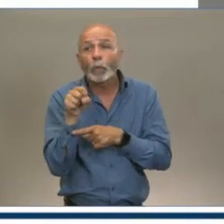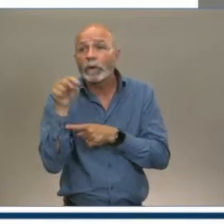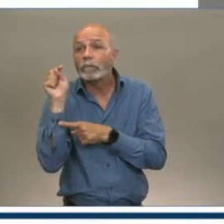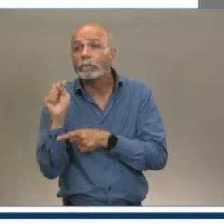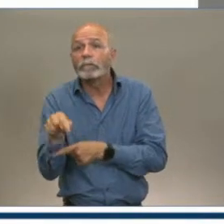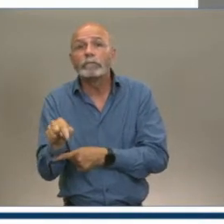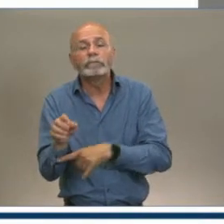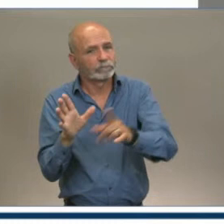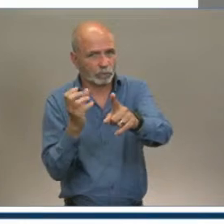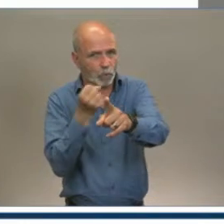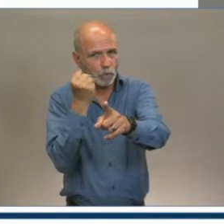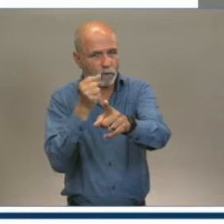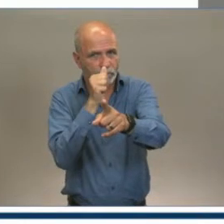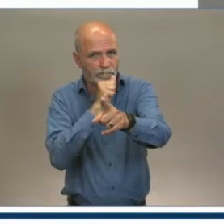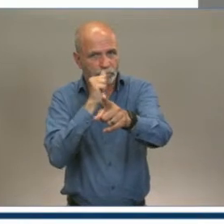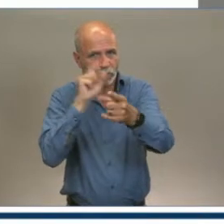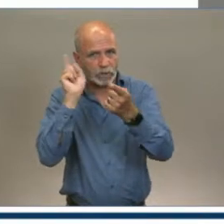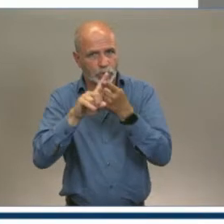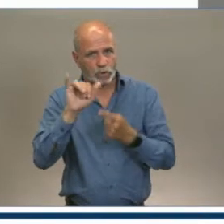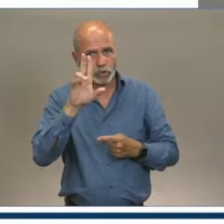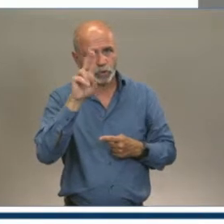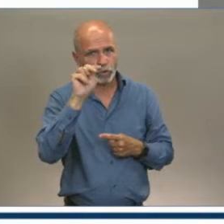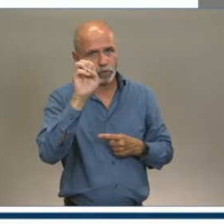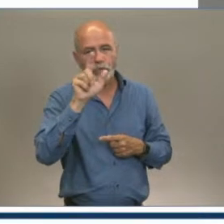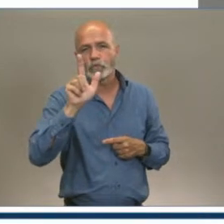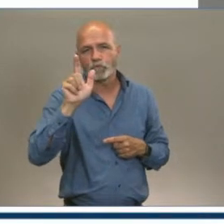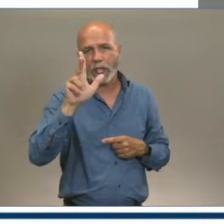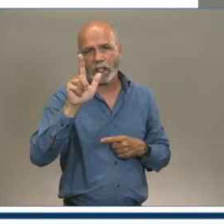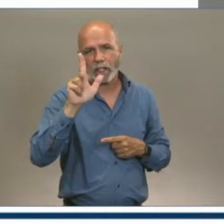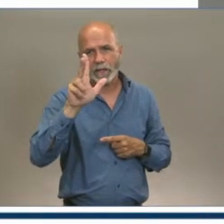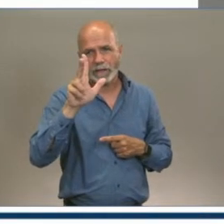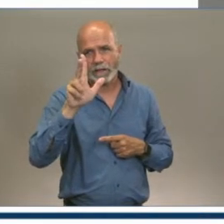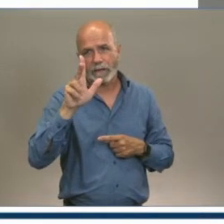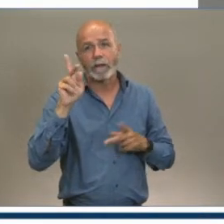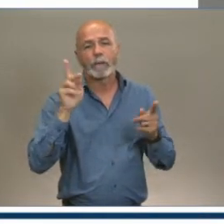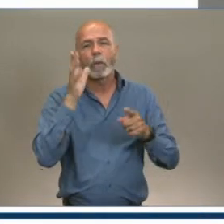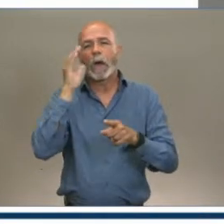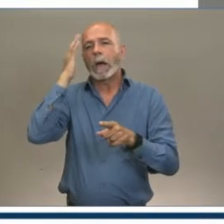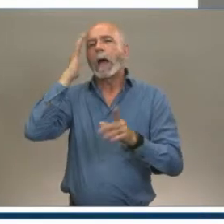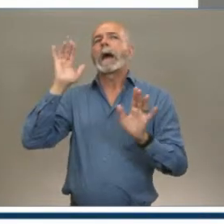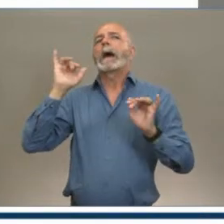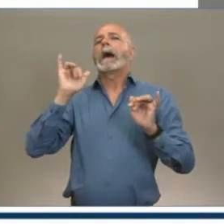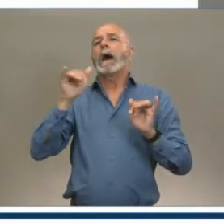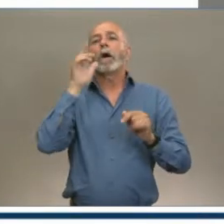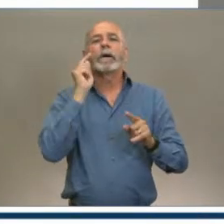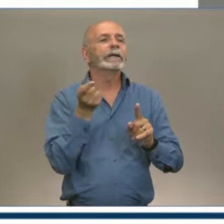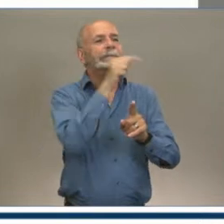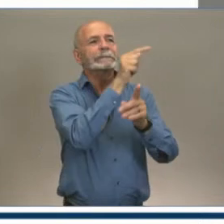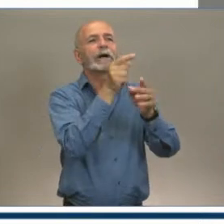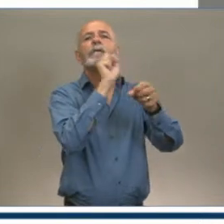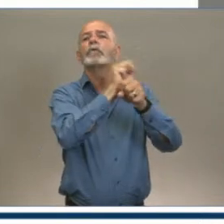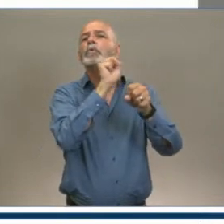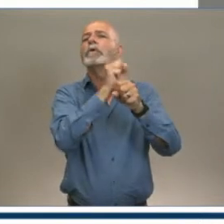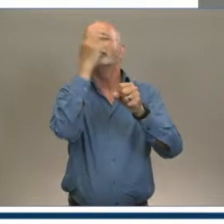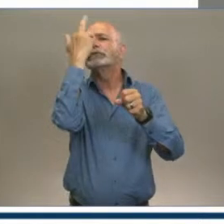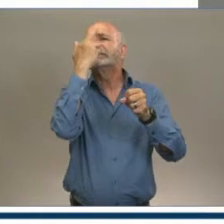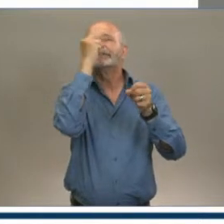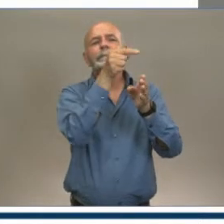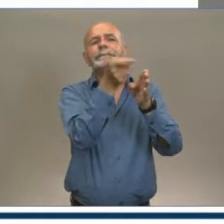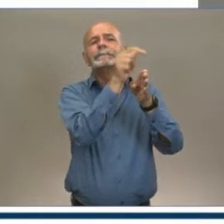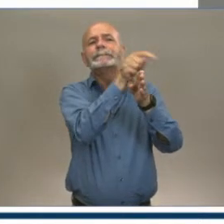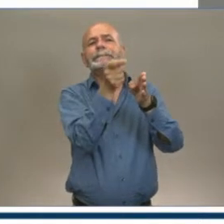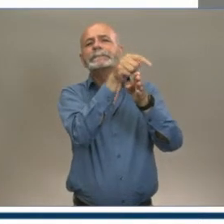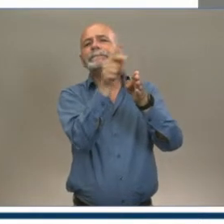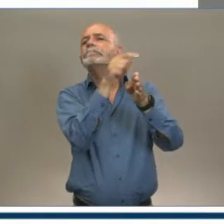23rd, but I just wanted to make sure people are aware that there's lots of people travel on a regular basis, and there's well-established protocols